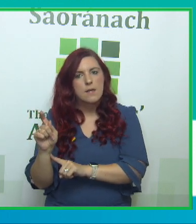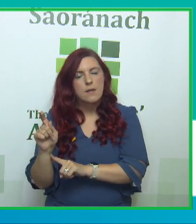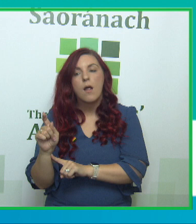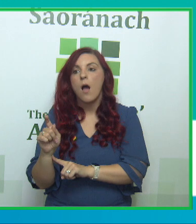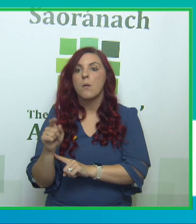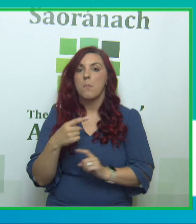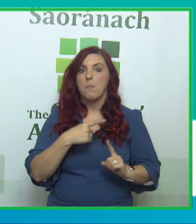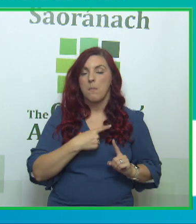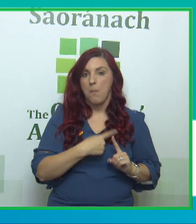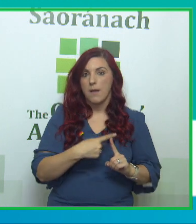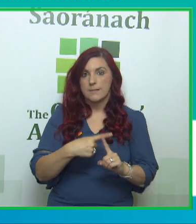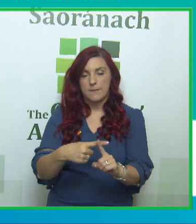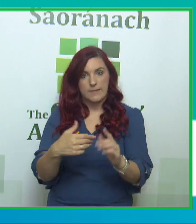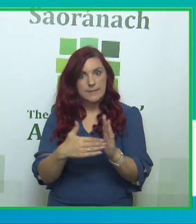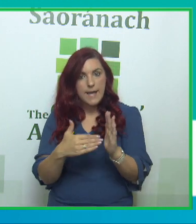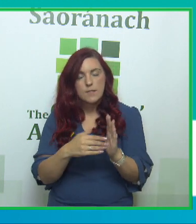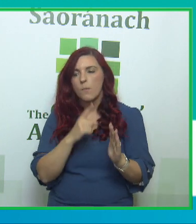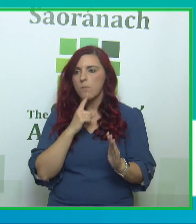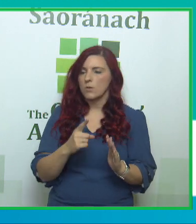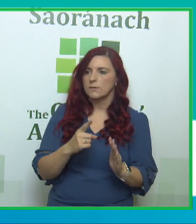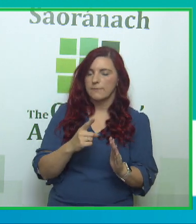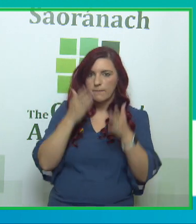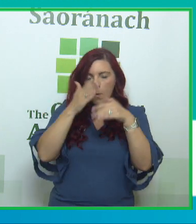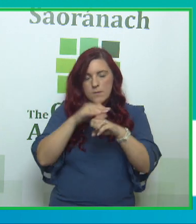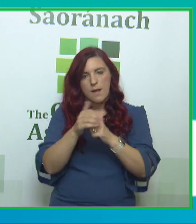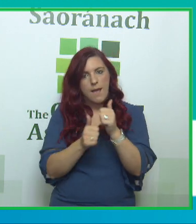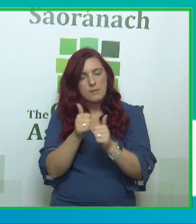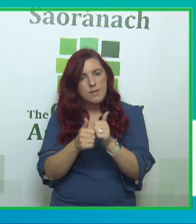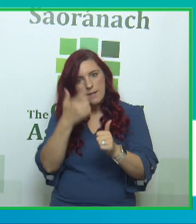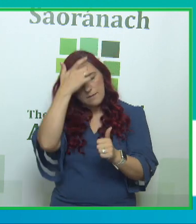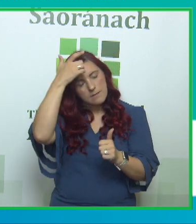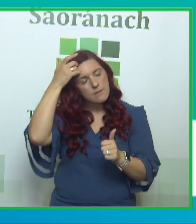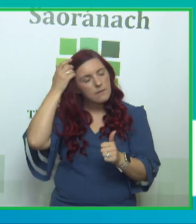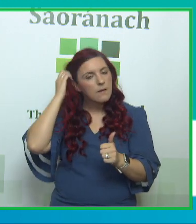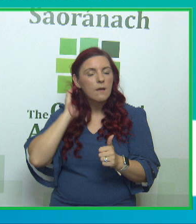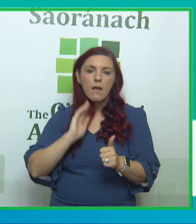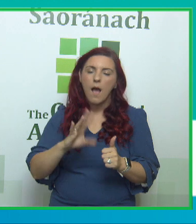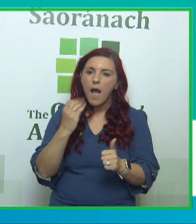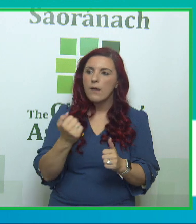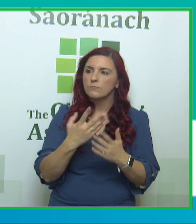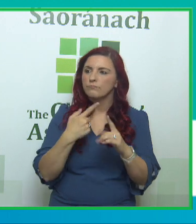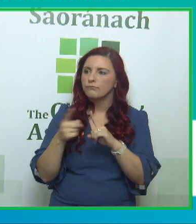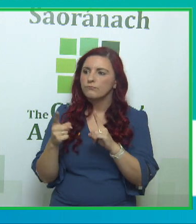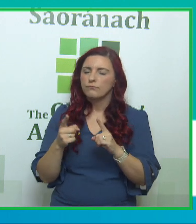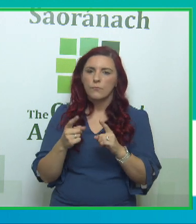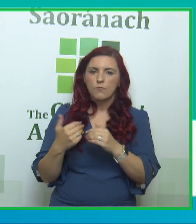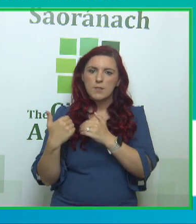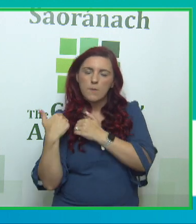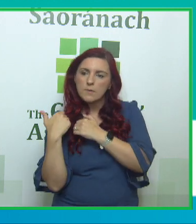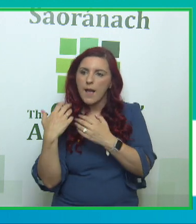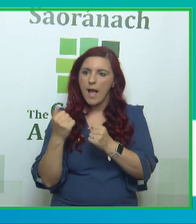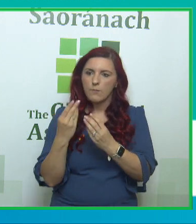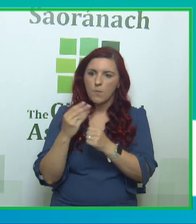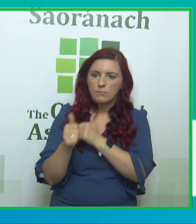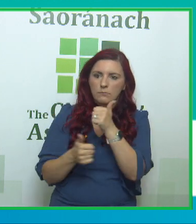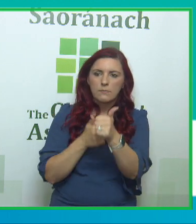positive on many levels, but as I say, it's action-focused. It's got an office that's responsible for it. It's got monies behind it, and